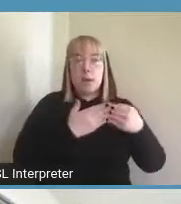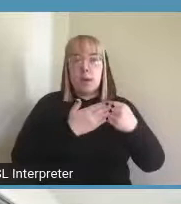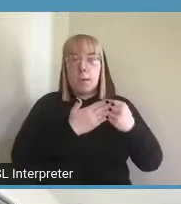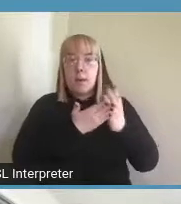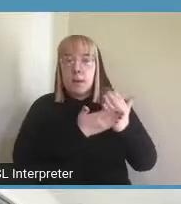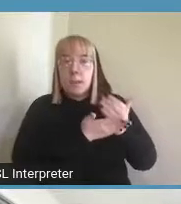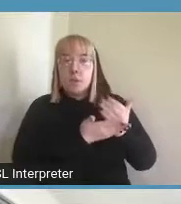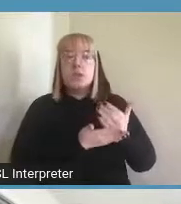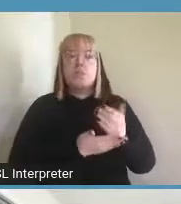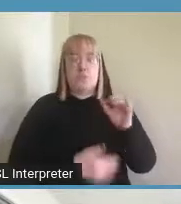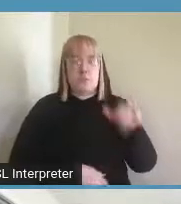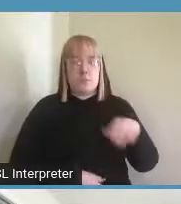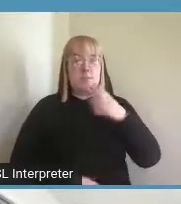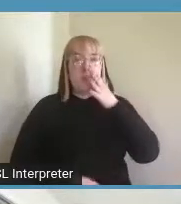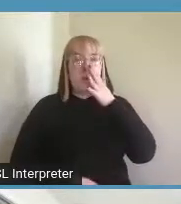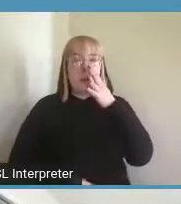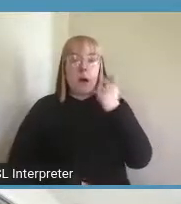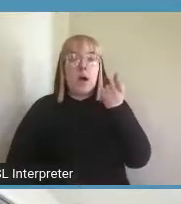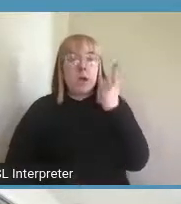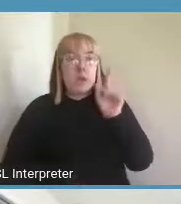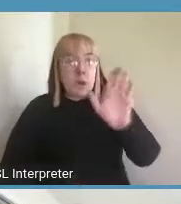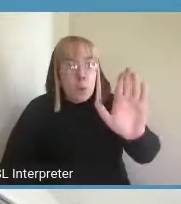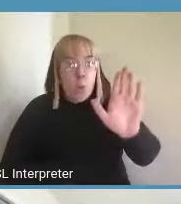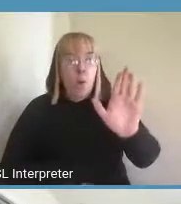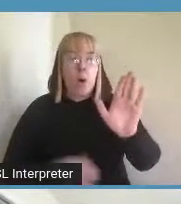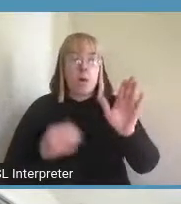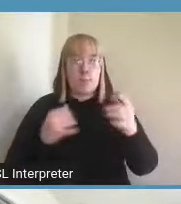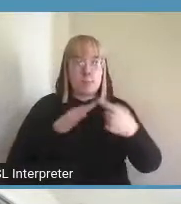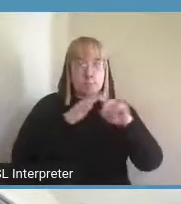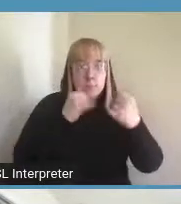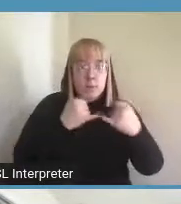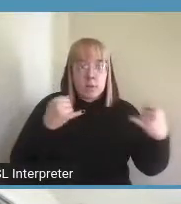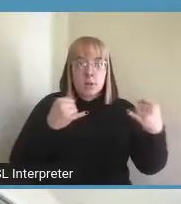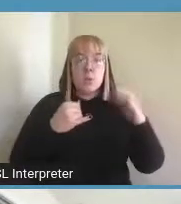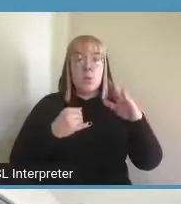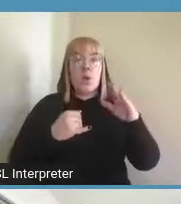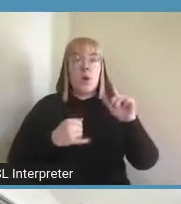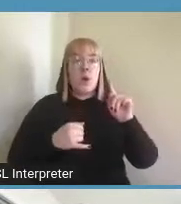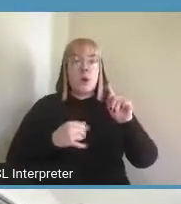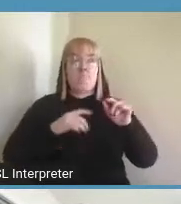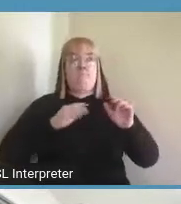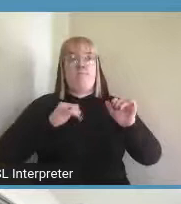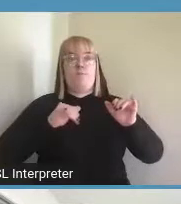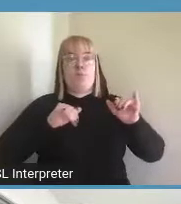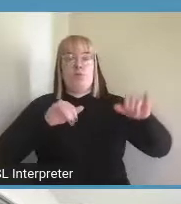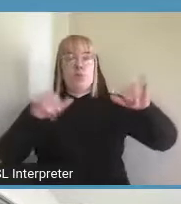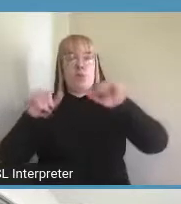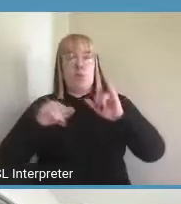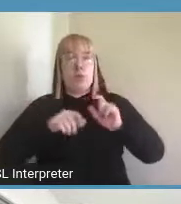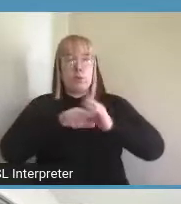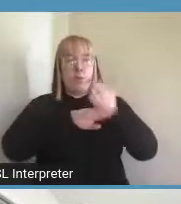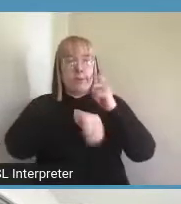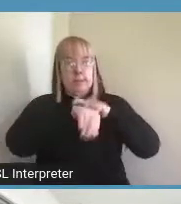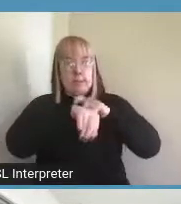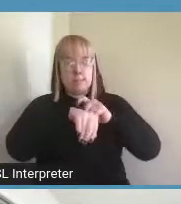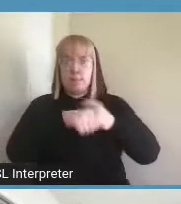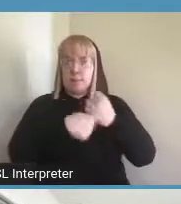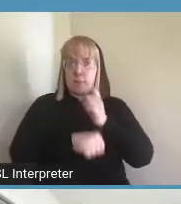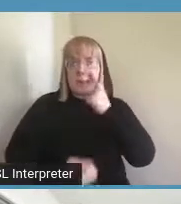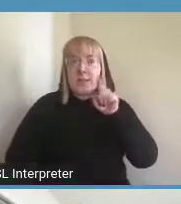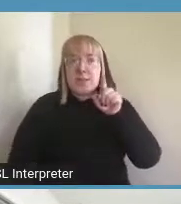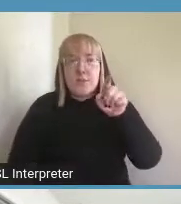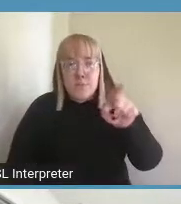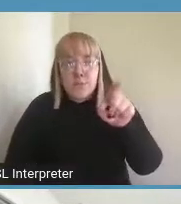own baselines and where you are, your trends over time, and benchmarks can help you set goals that make sense for